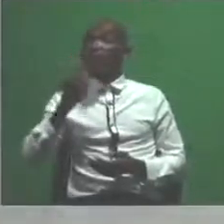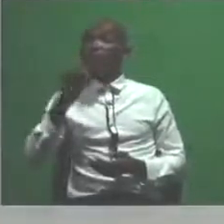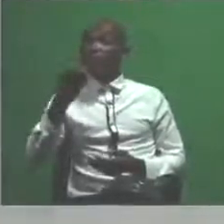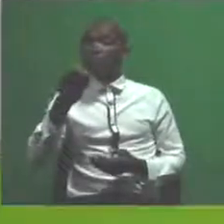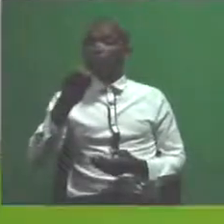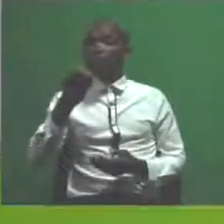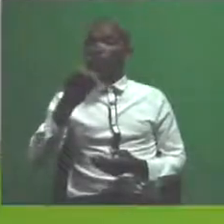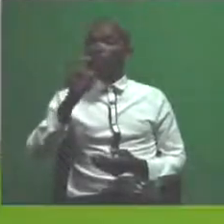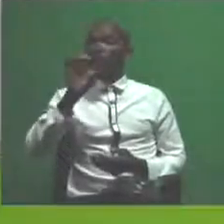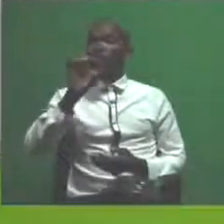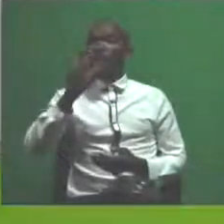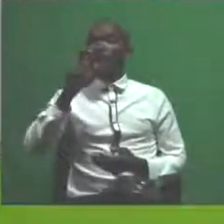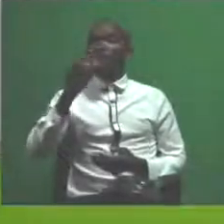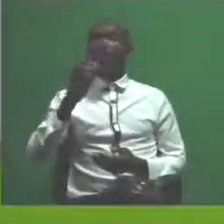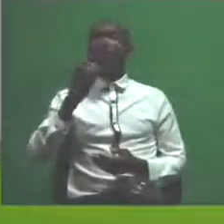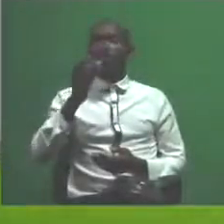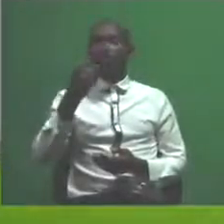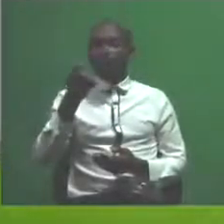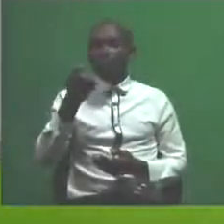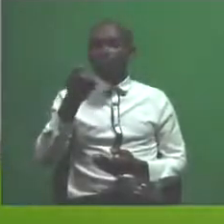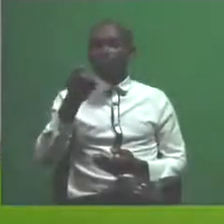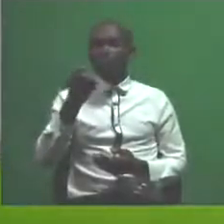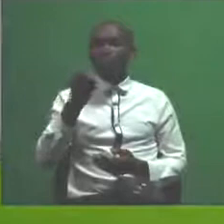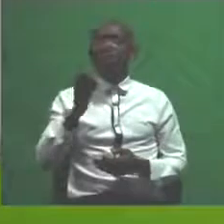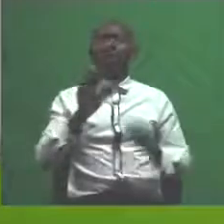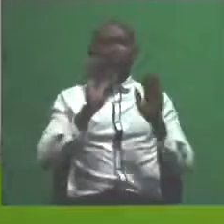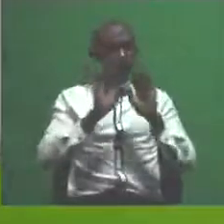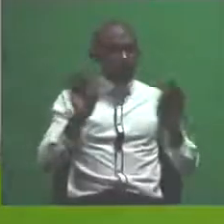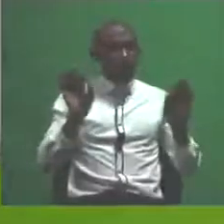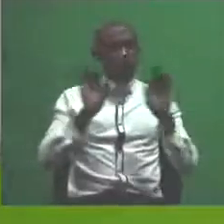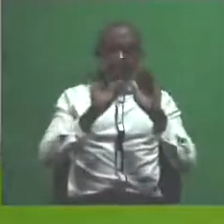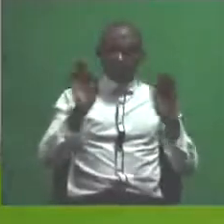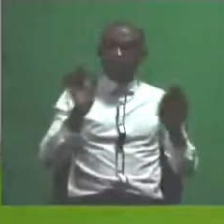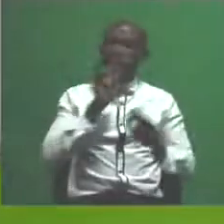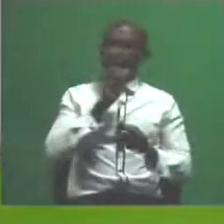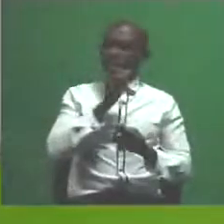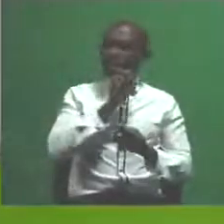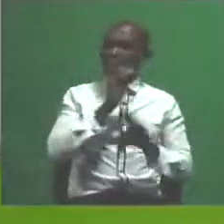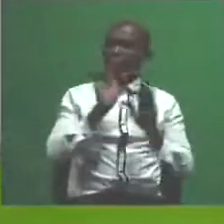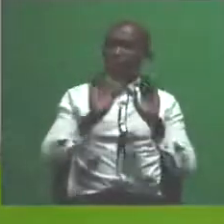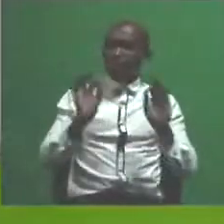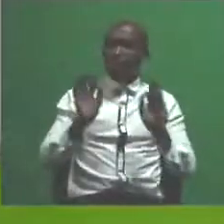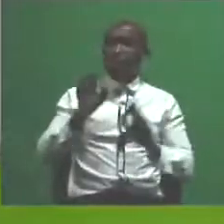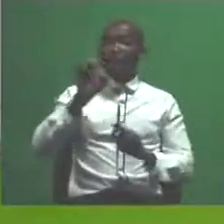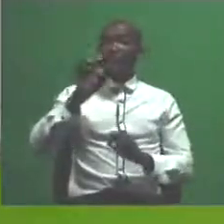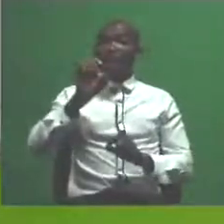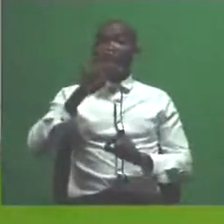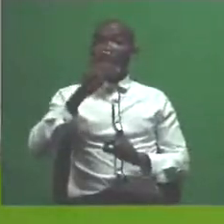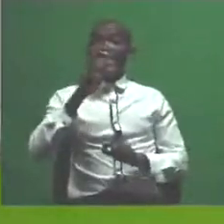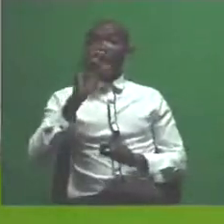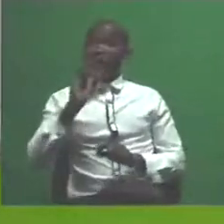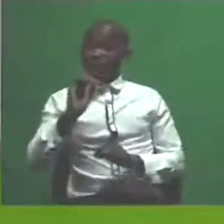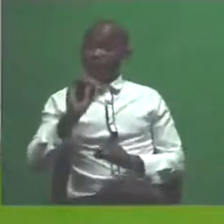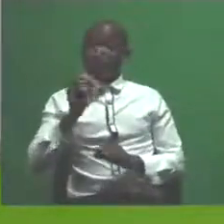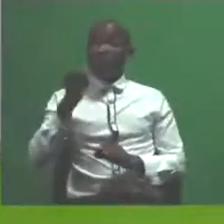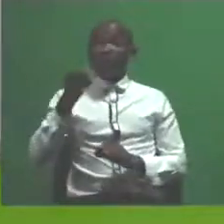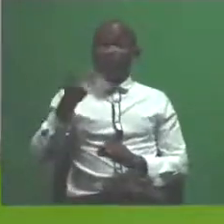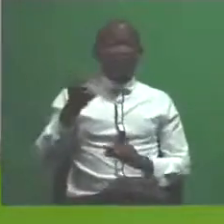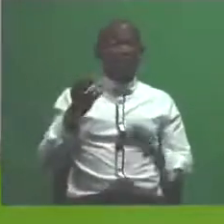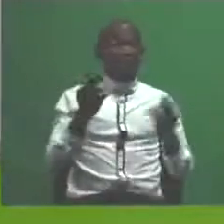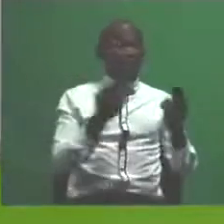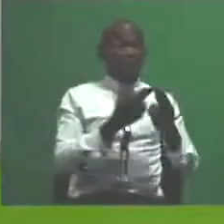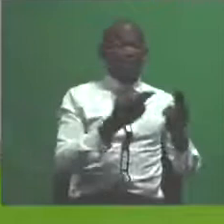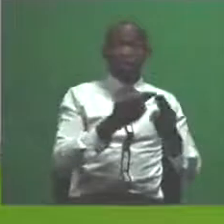Good. Thank you. Therefore, exothermic reaction, this is also